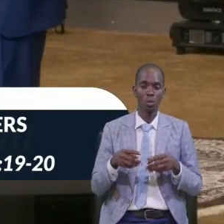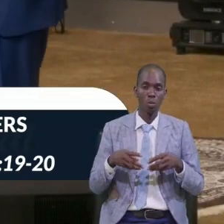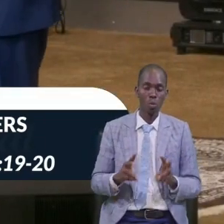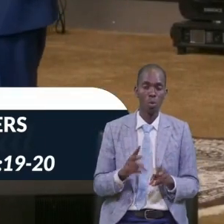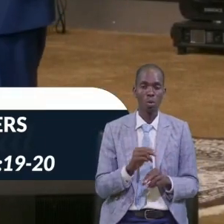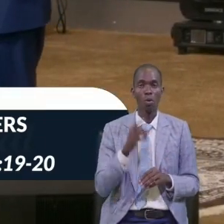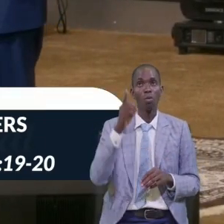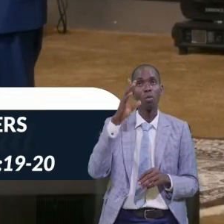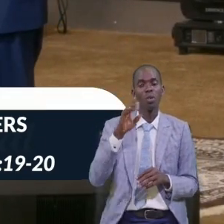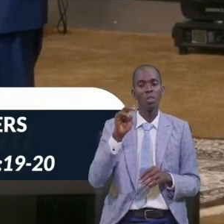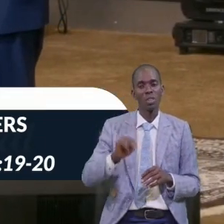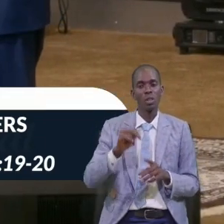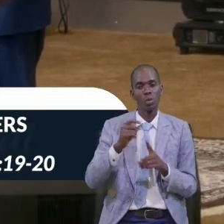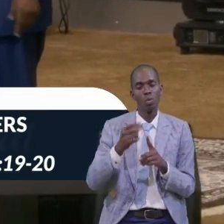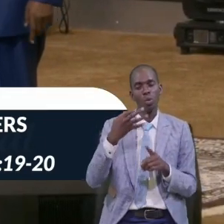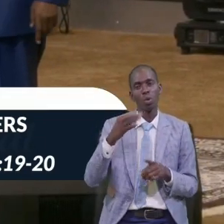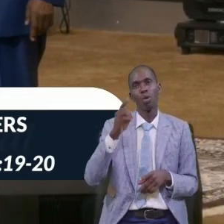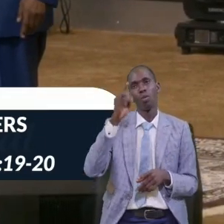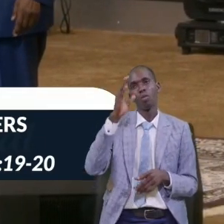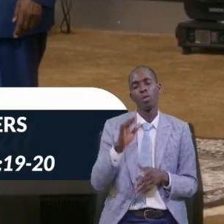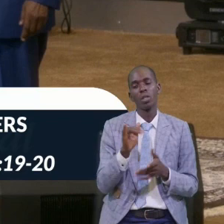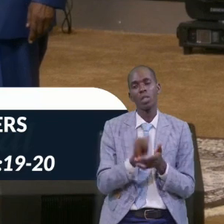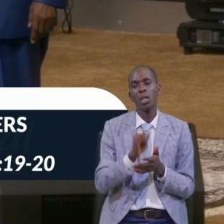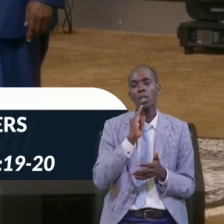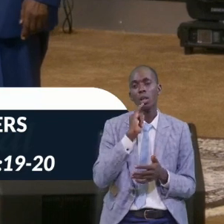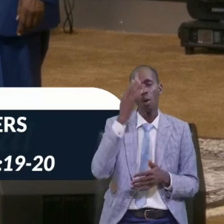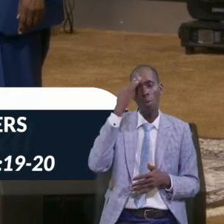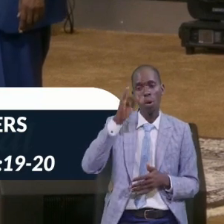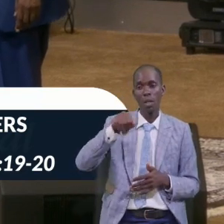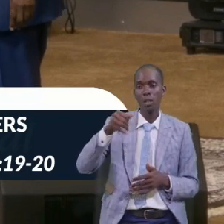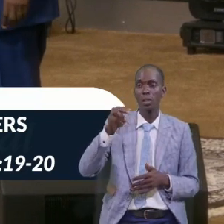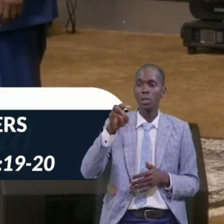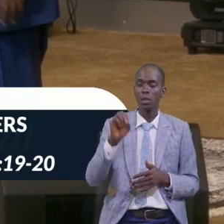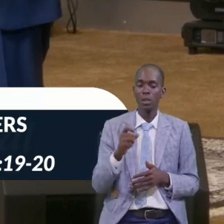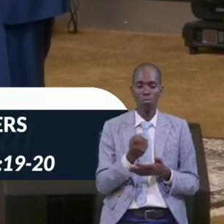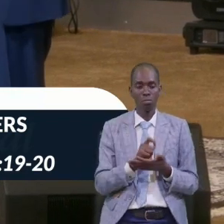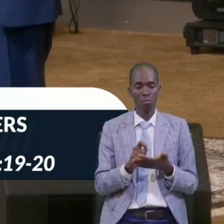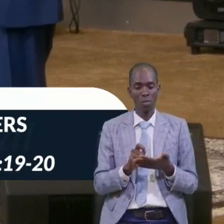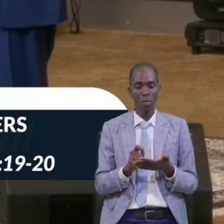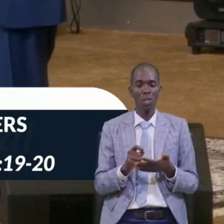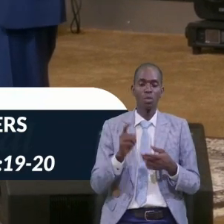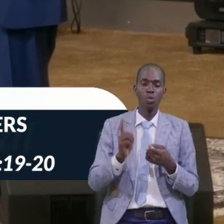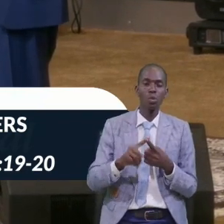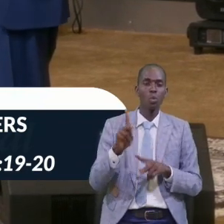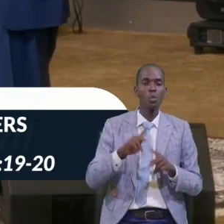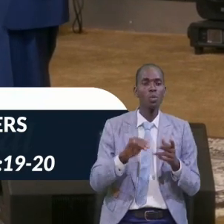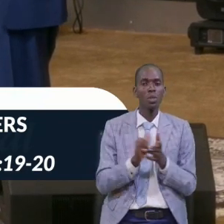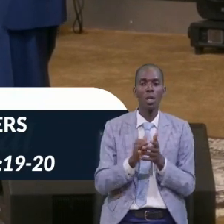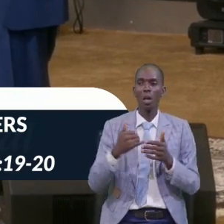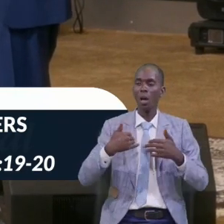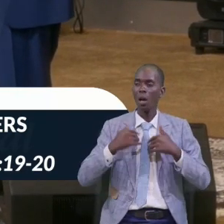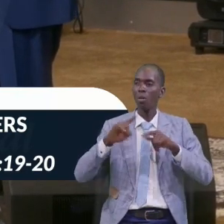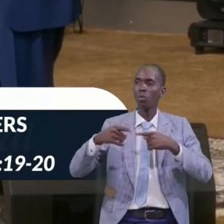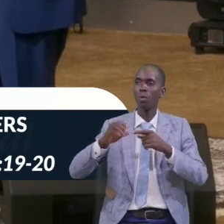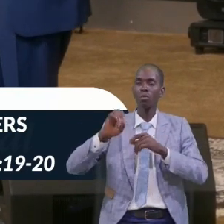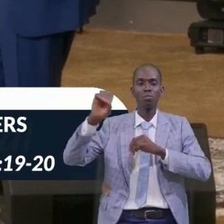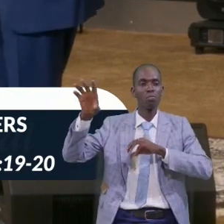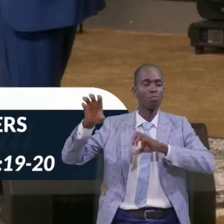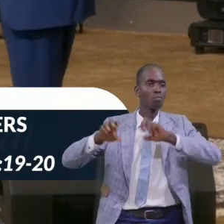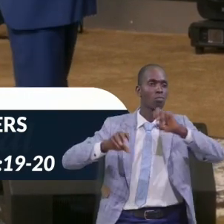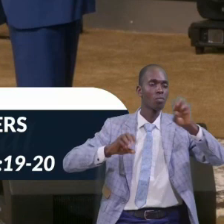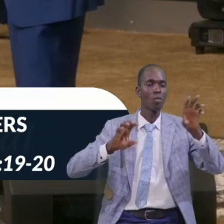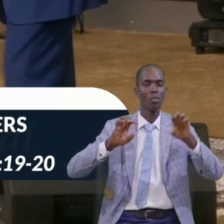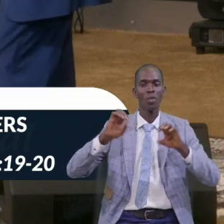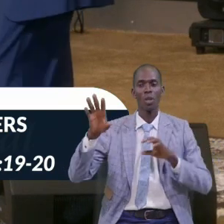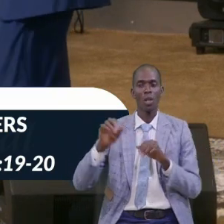James said, I'm writing to those who are scattered abroad. And some who are scattered abroad because of